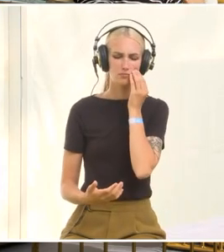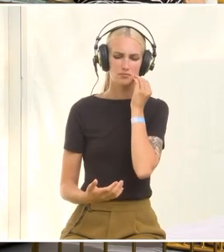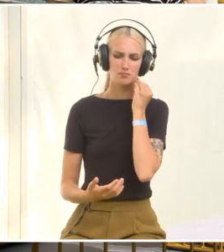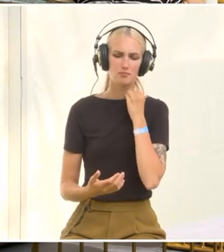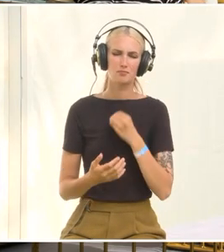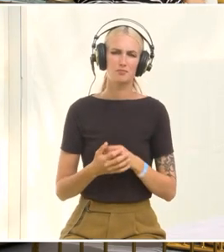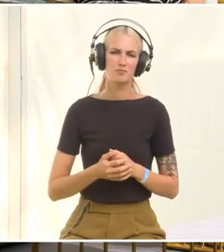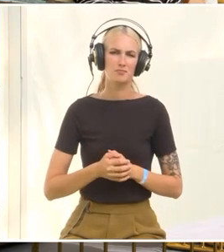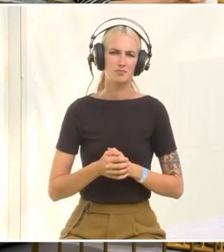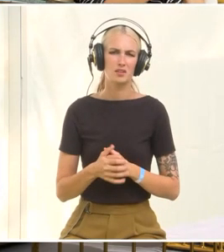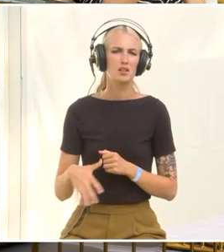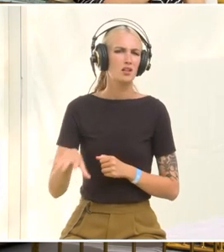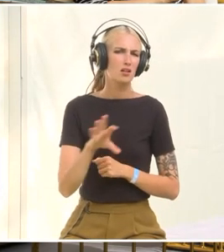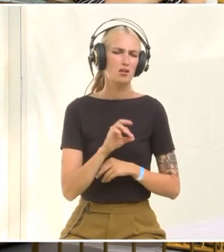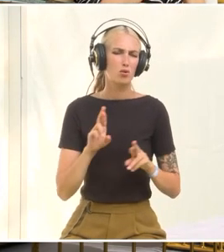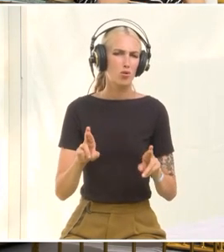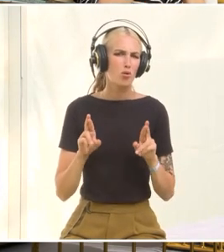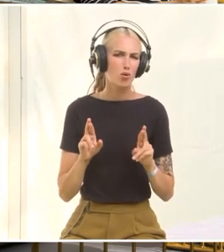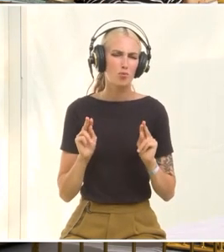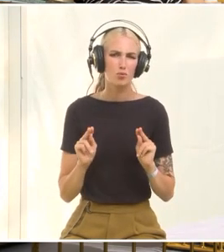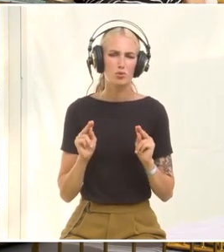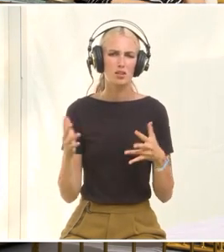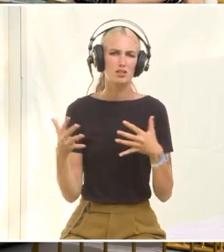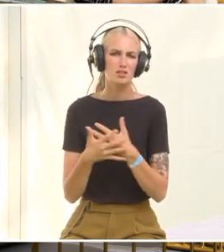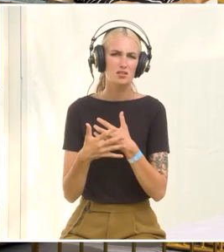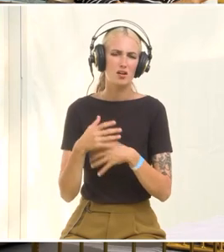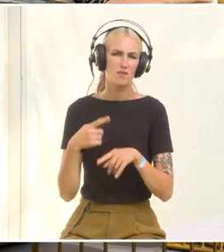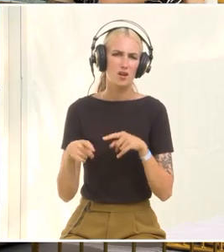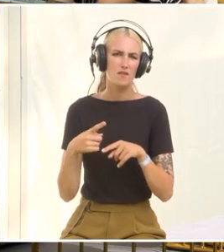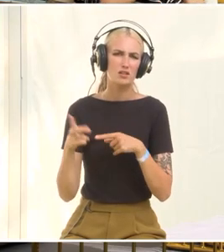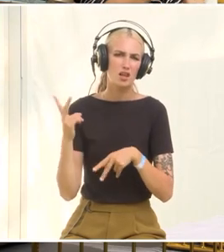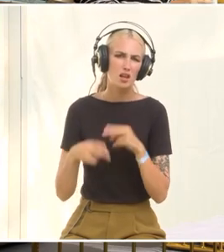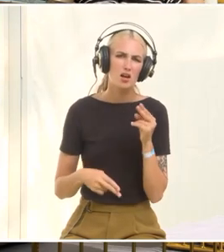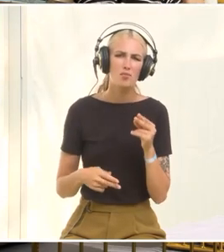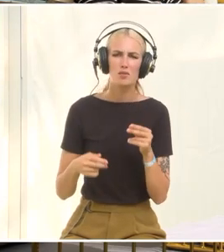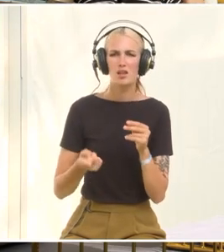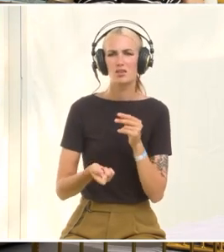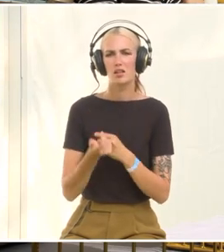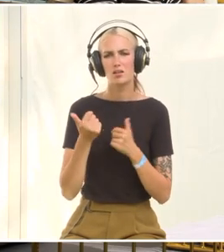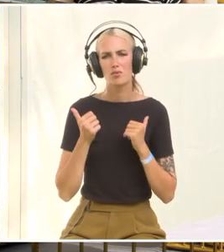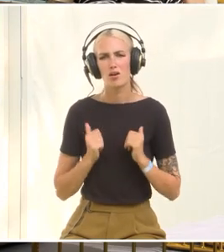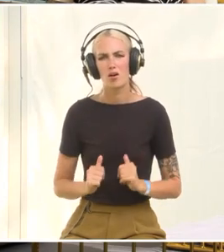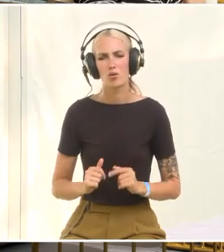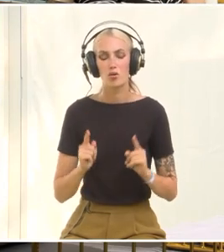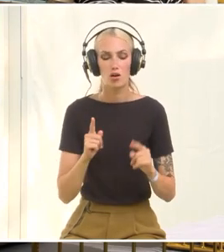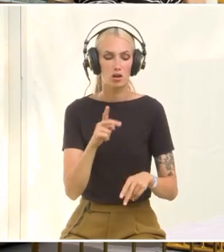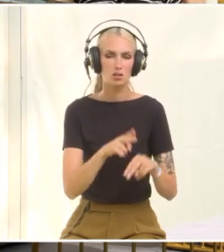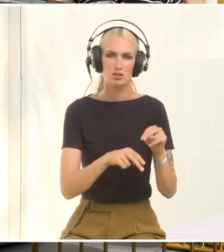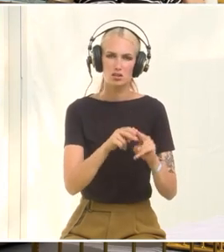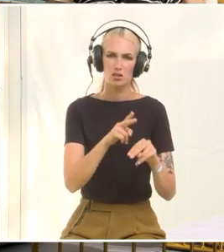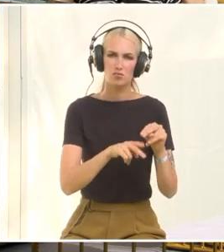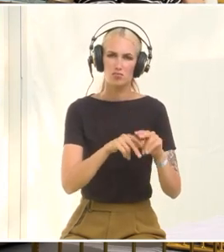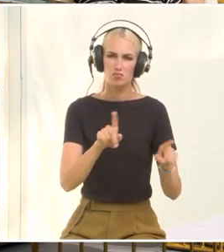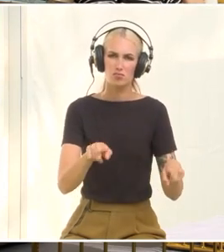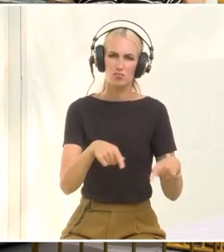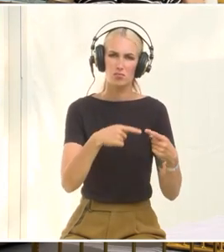obviously everyone is hoping that the war comes to an end, there is a peace, but the reconstruction process,